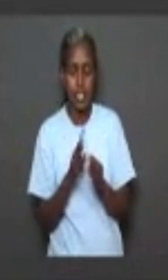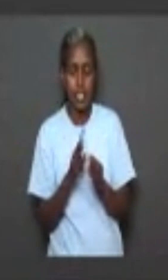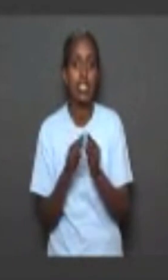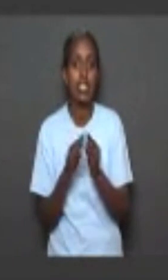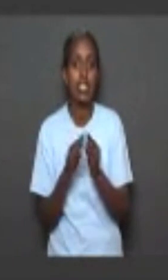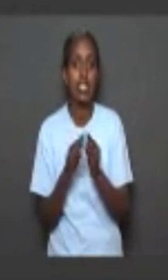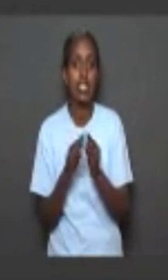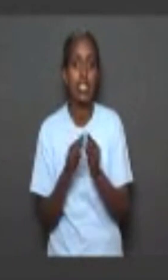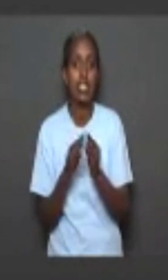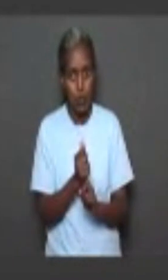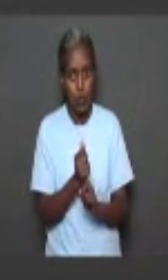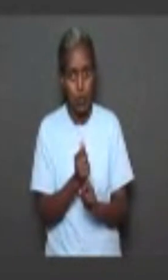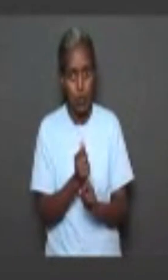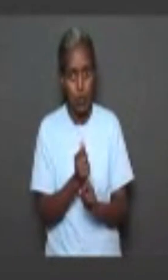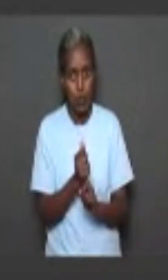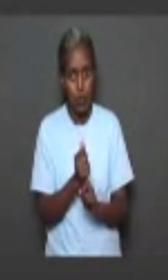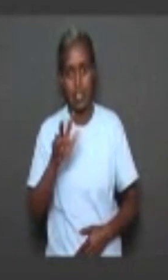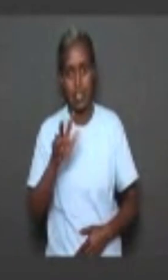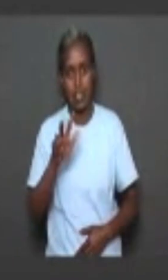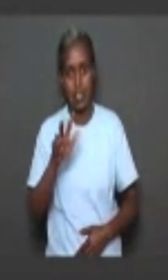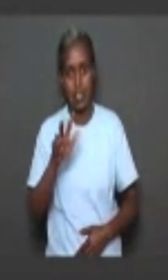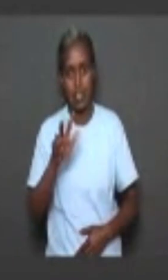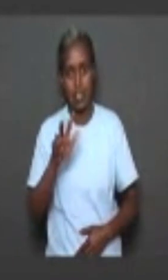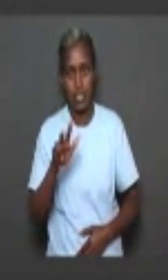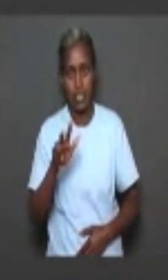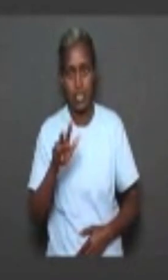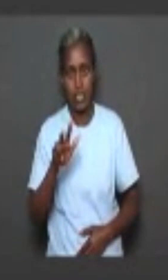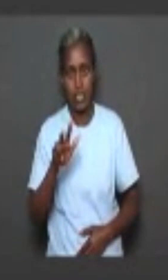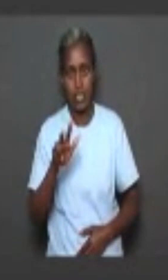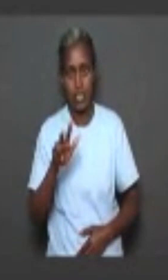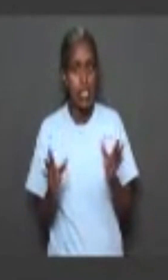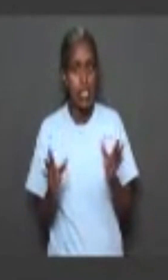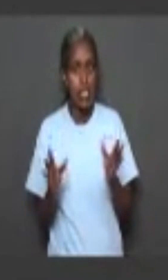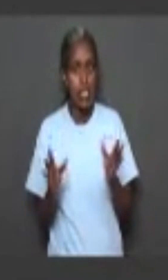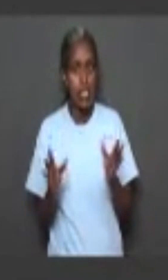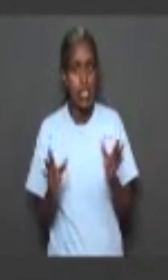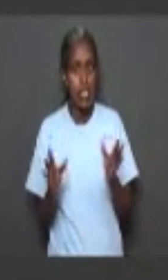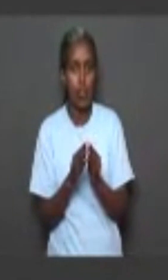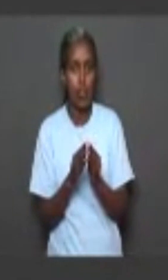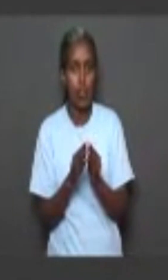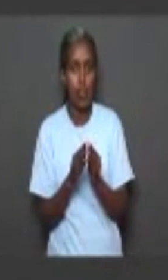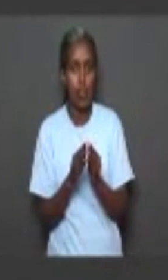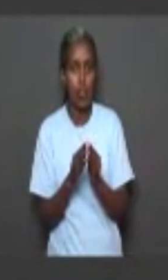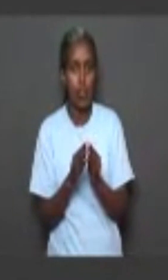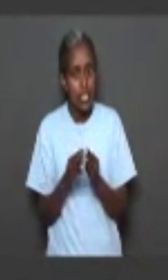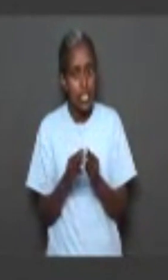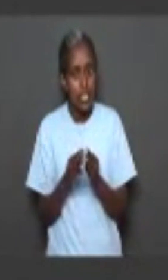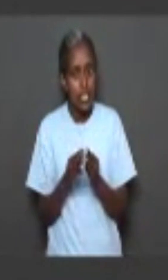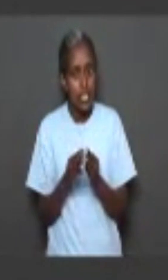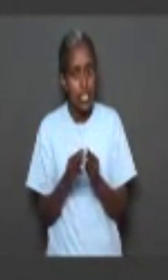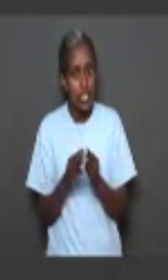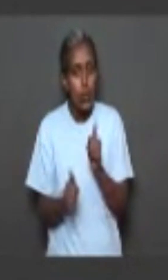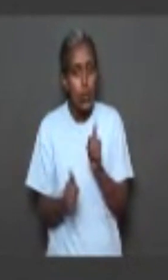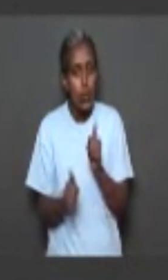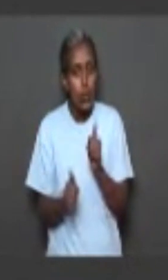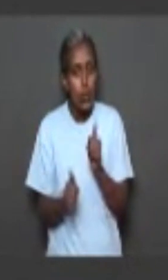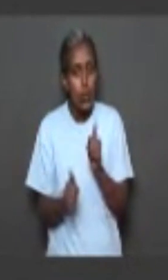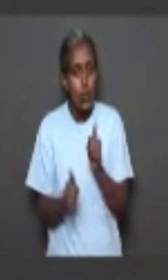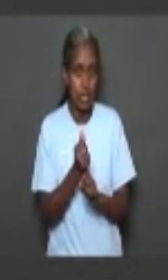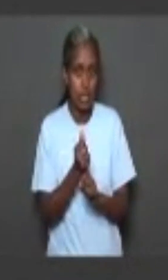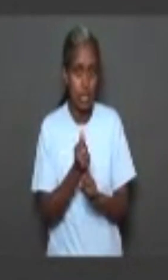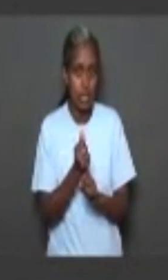containing 3 are the subsets of the set which contains the